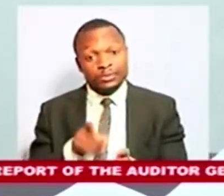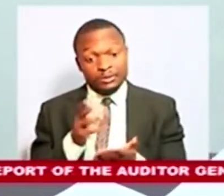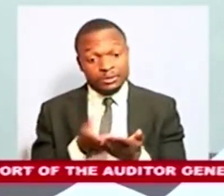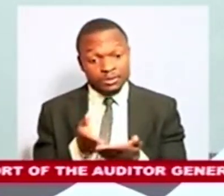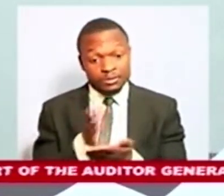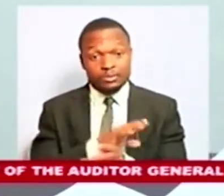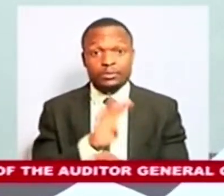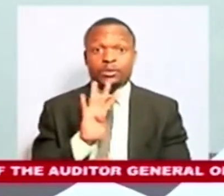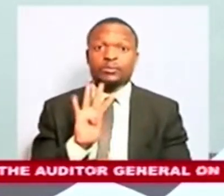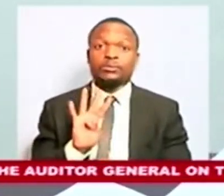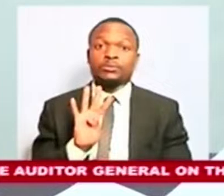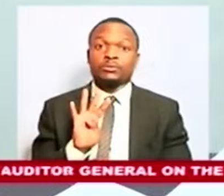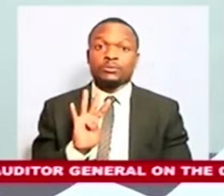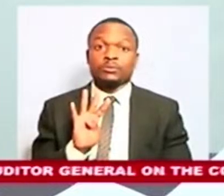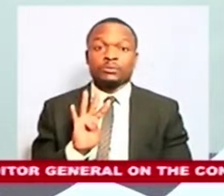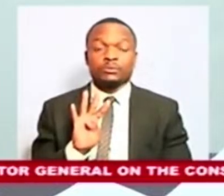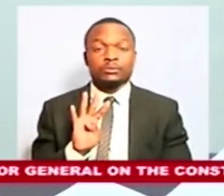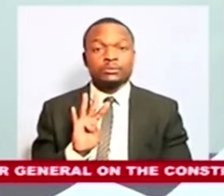page 4,